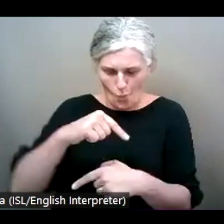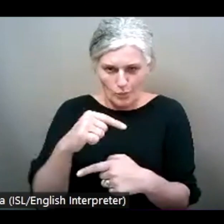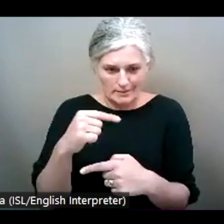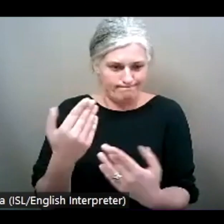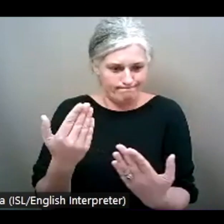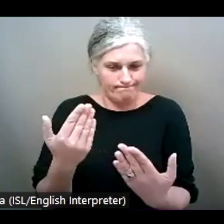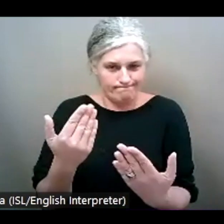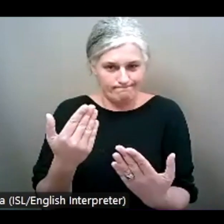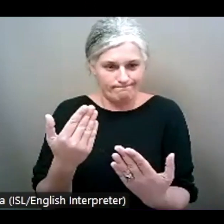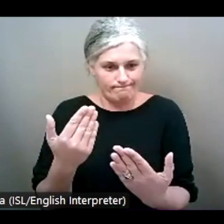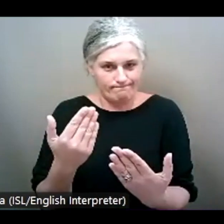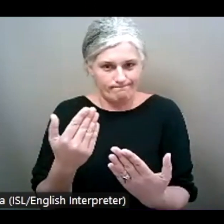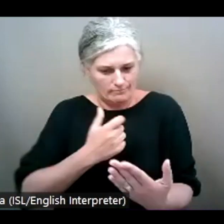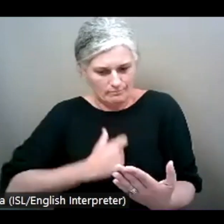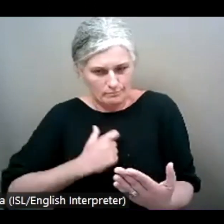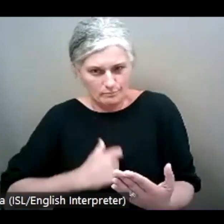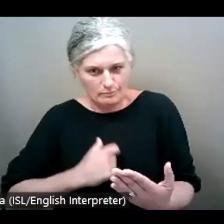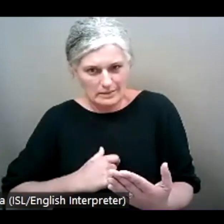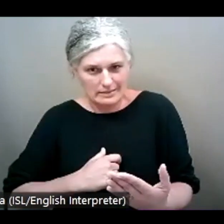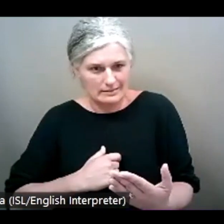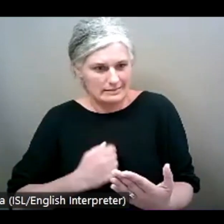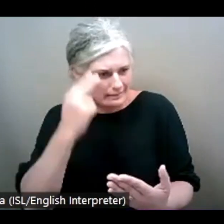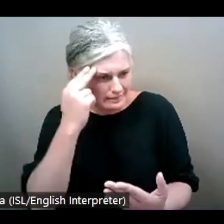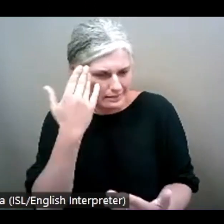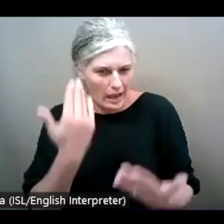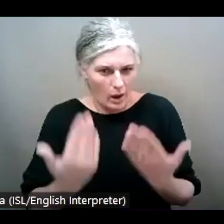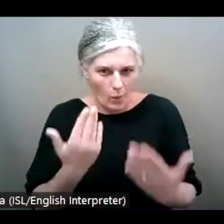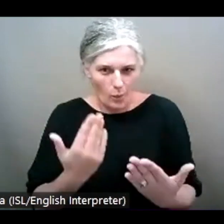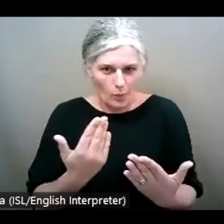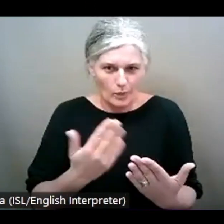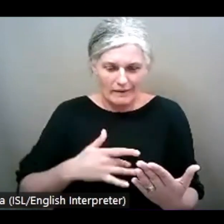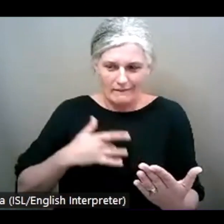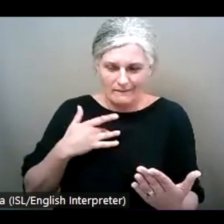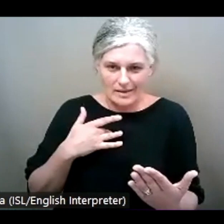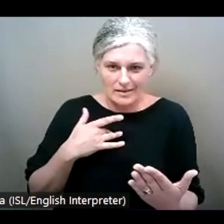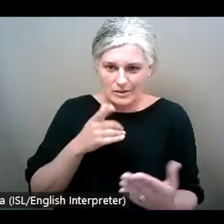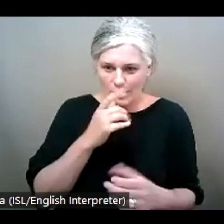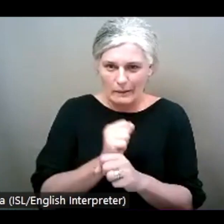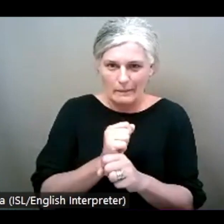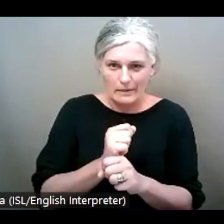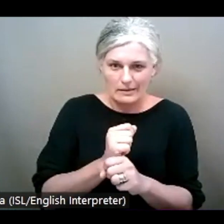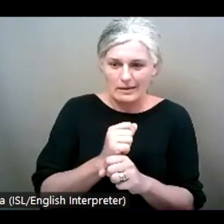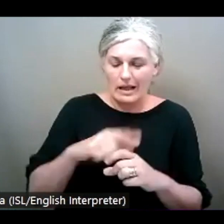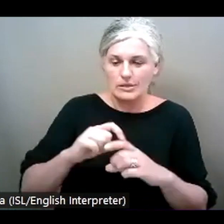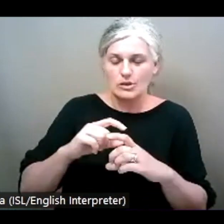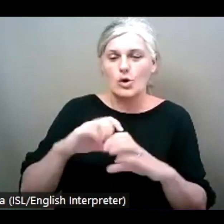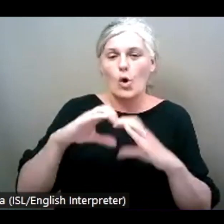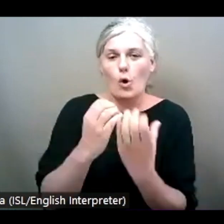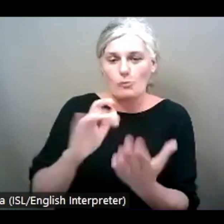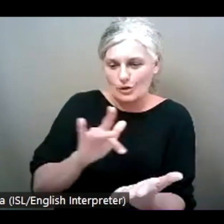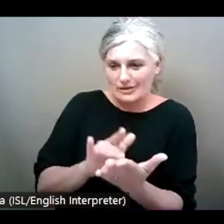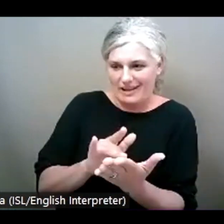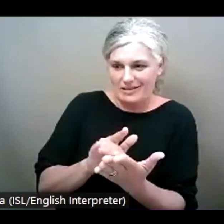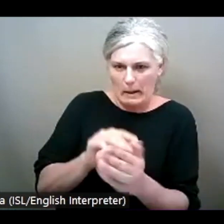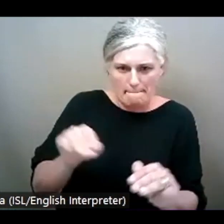actual person on the streets or in the day centre or in the community centre actually know about